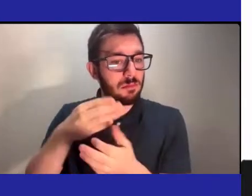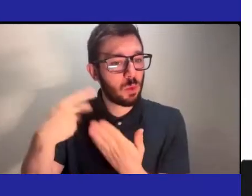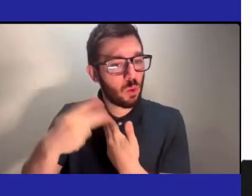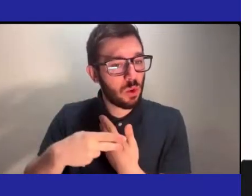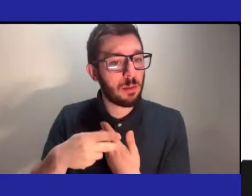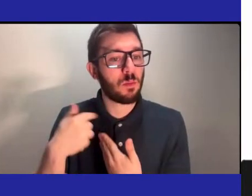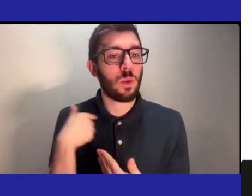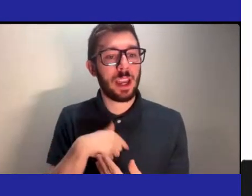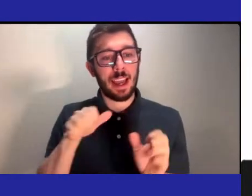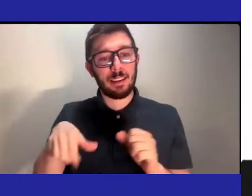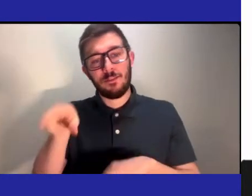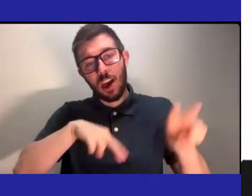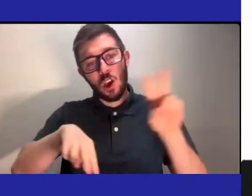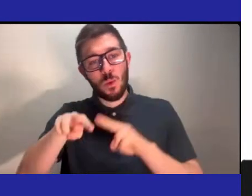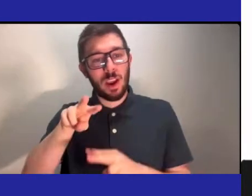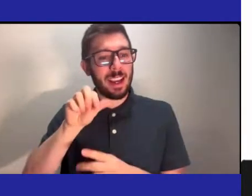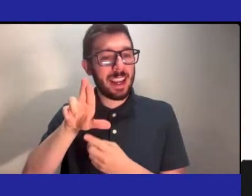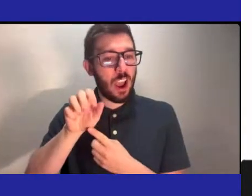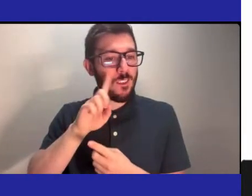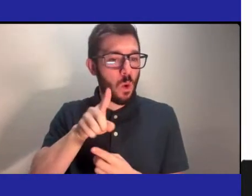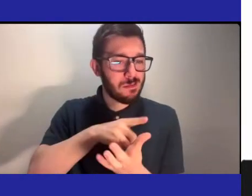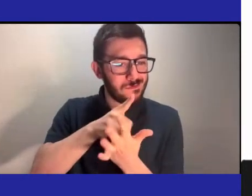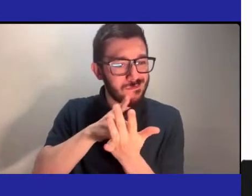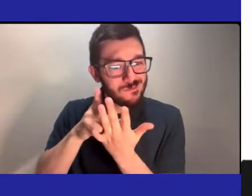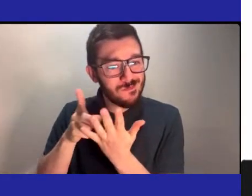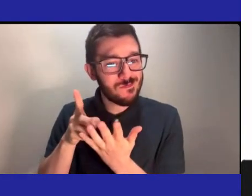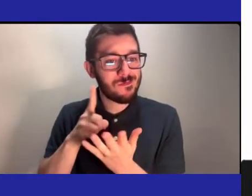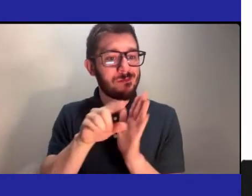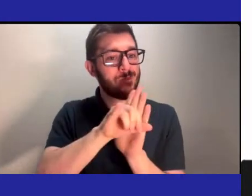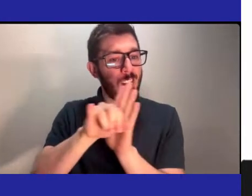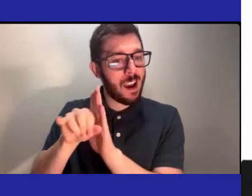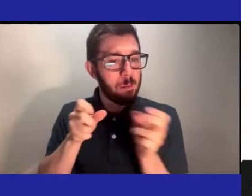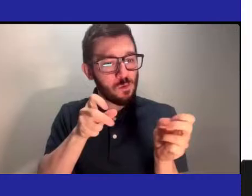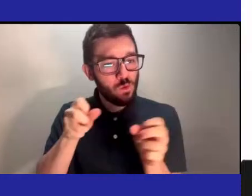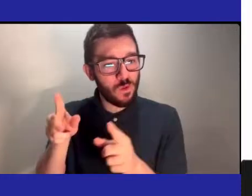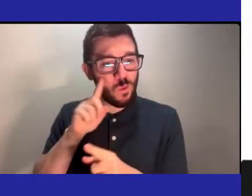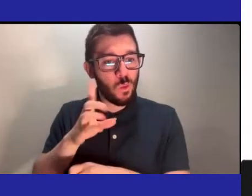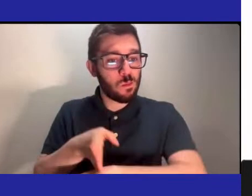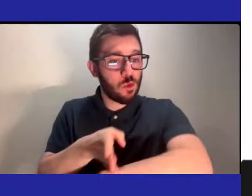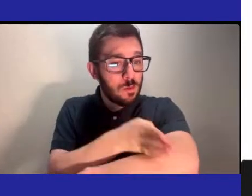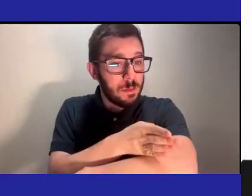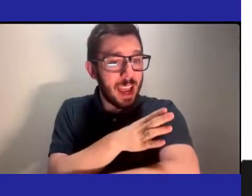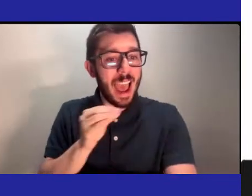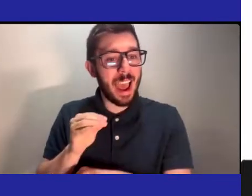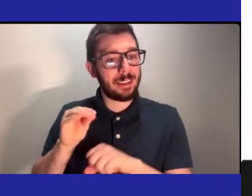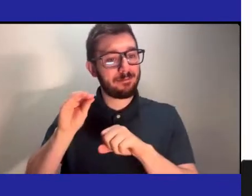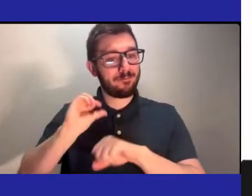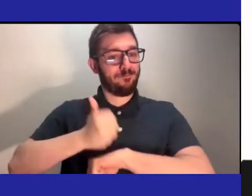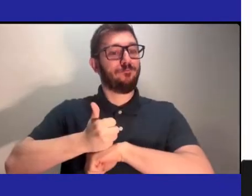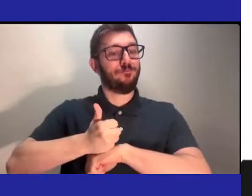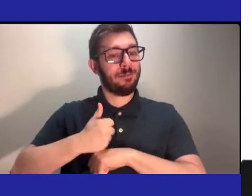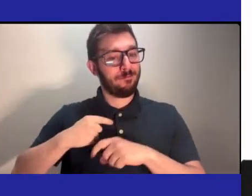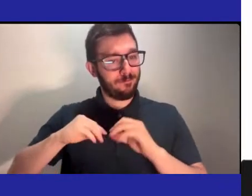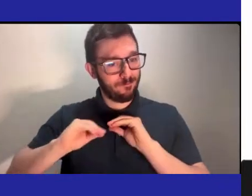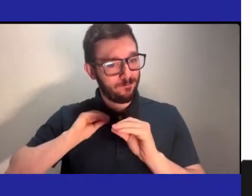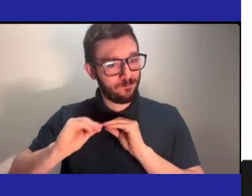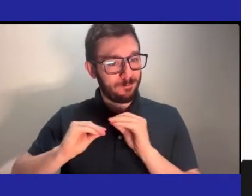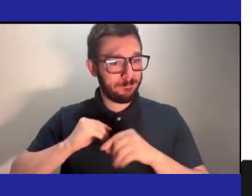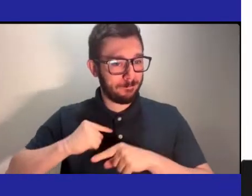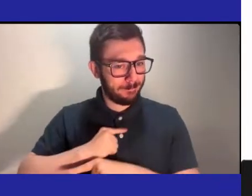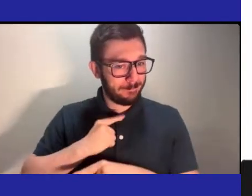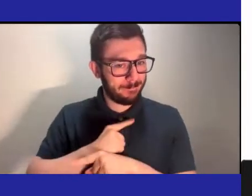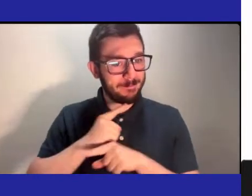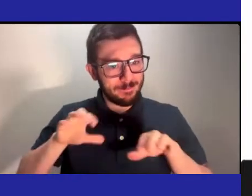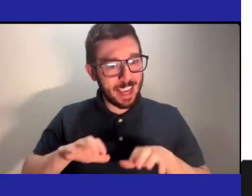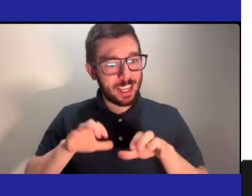across disciplines, identify opportunities for improvement, and implement corrective actions, and authorizing the appropriate officers of the